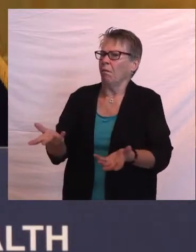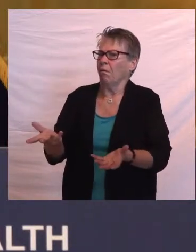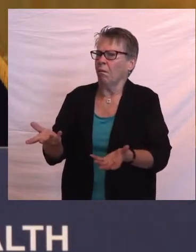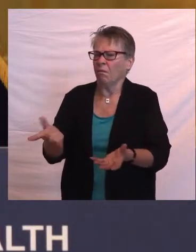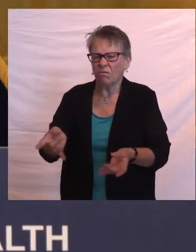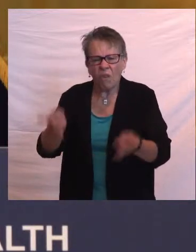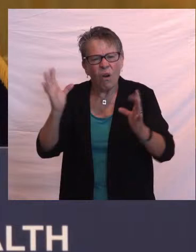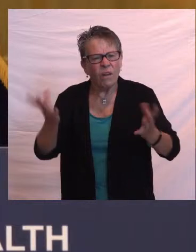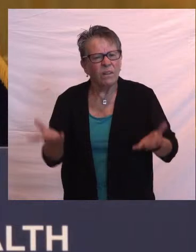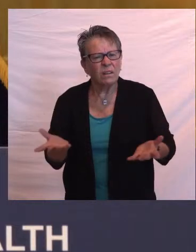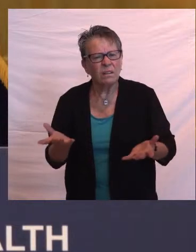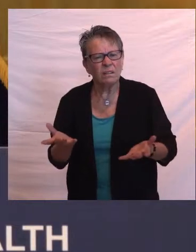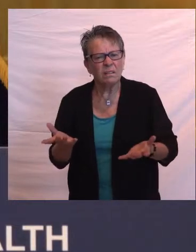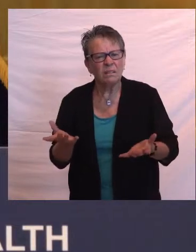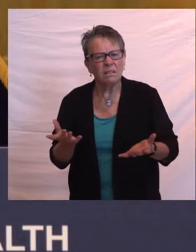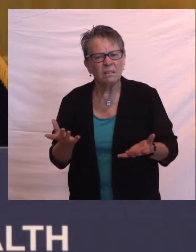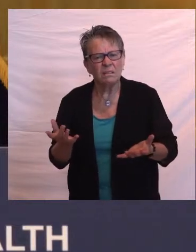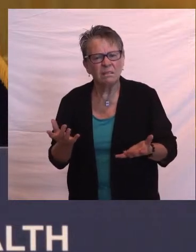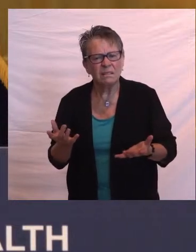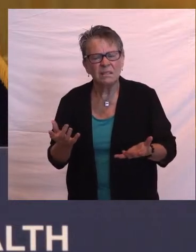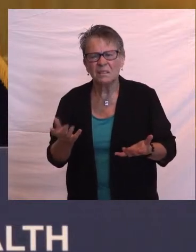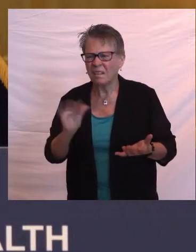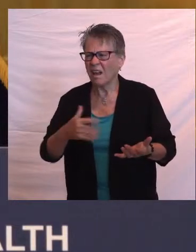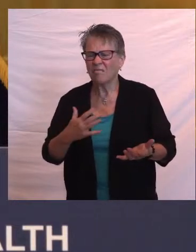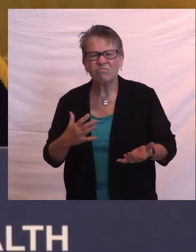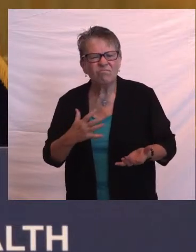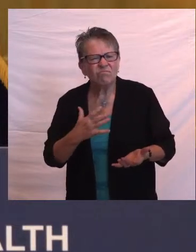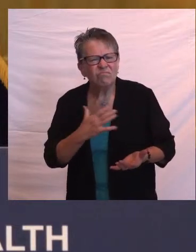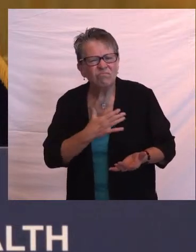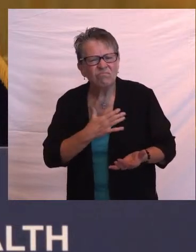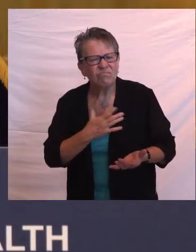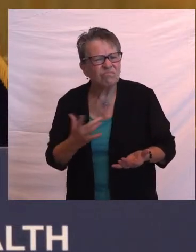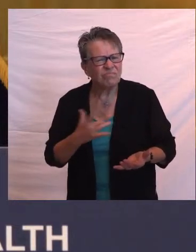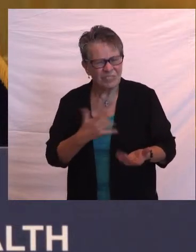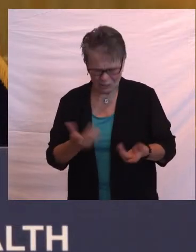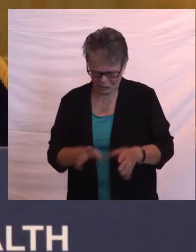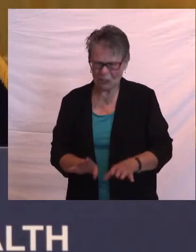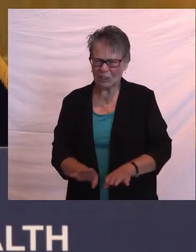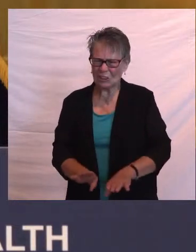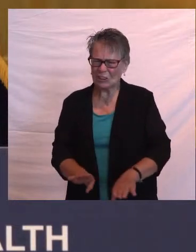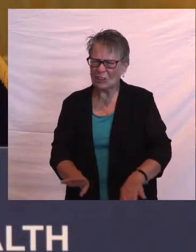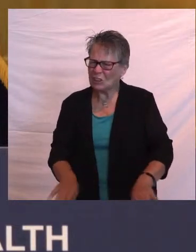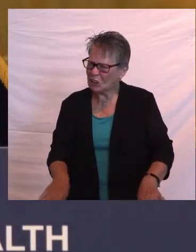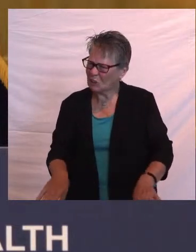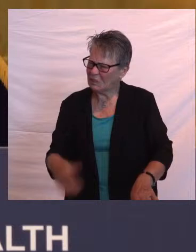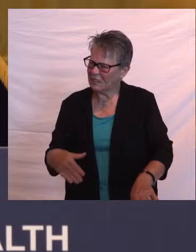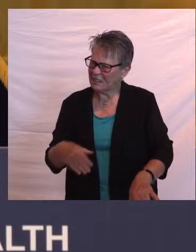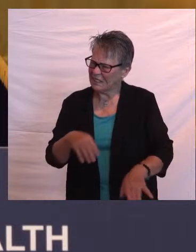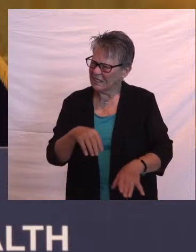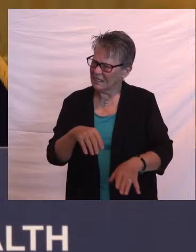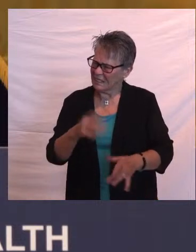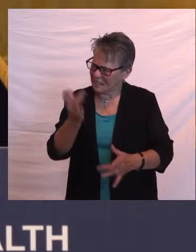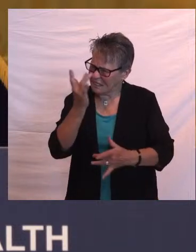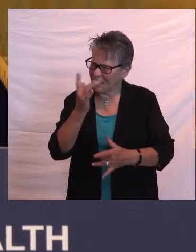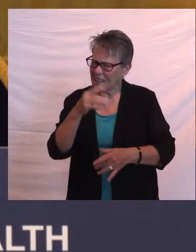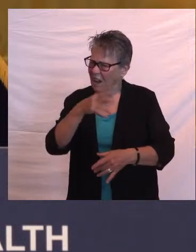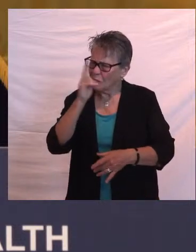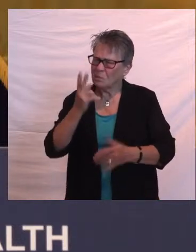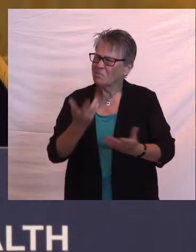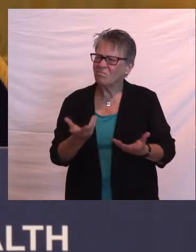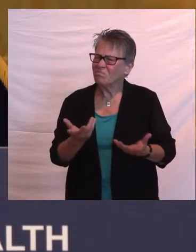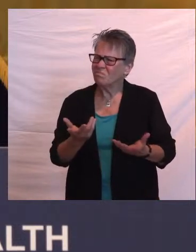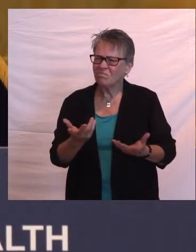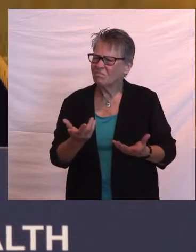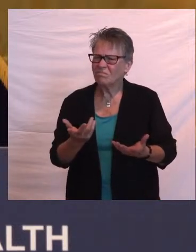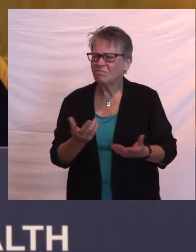certainly particularly mournful when they're kids. Pat, I'll kick it to you.